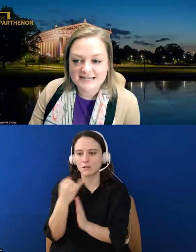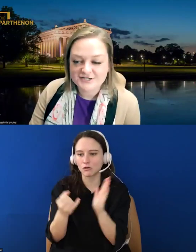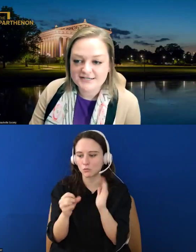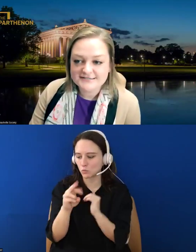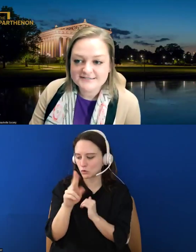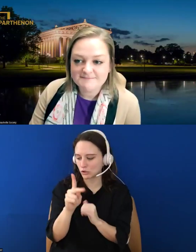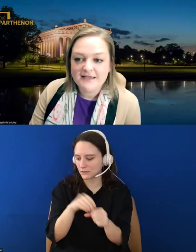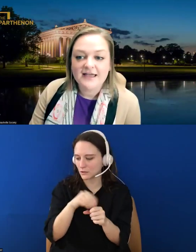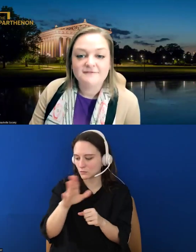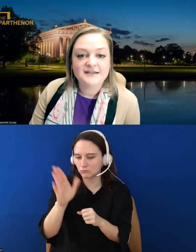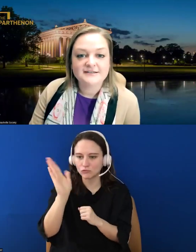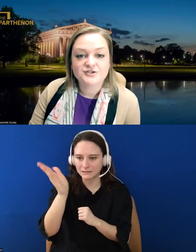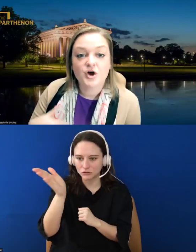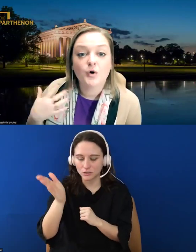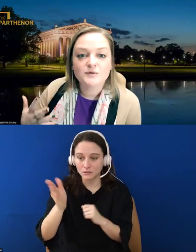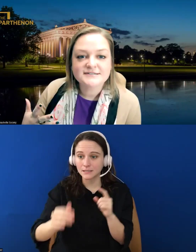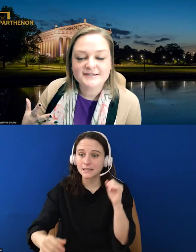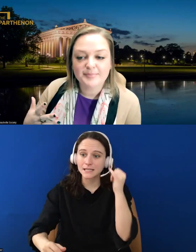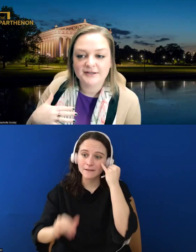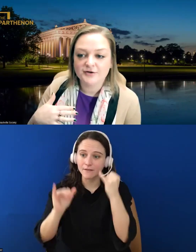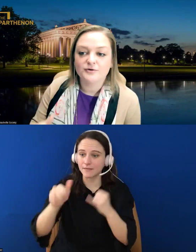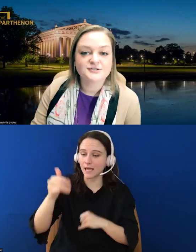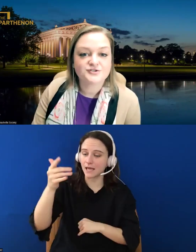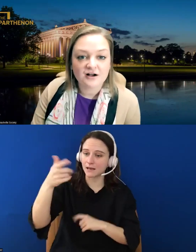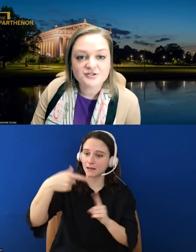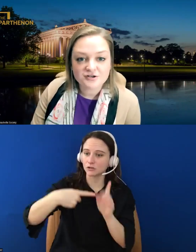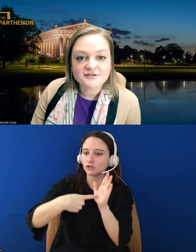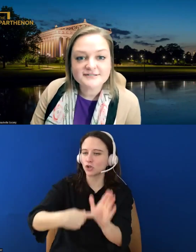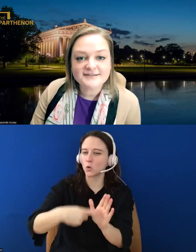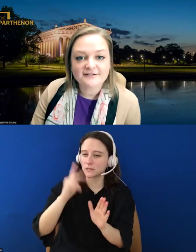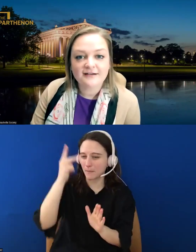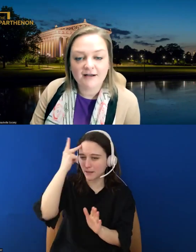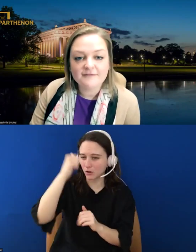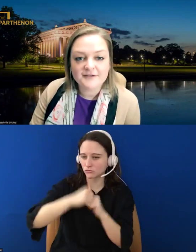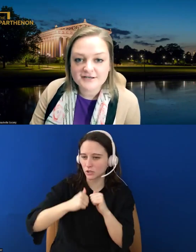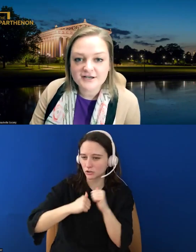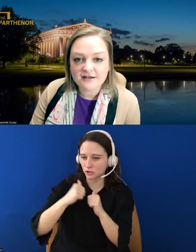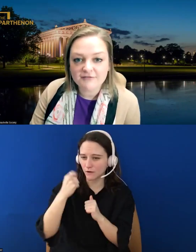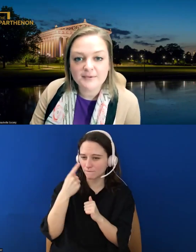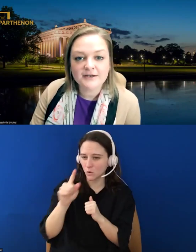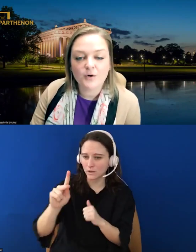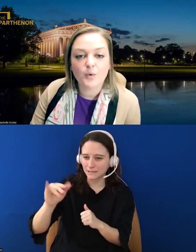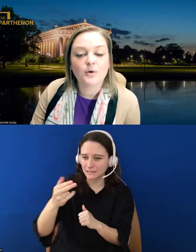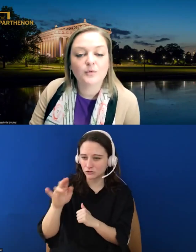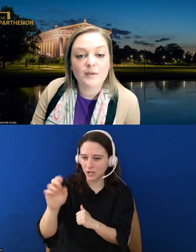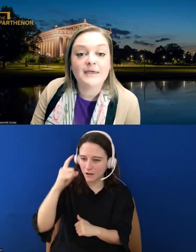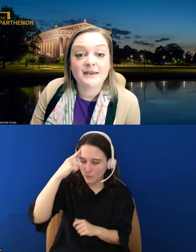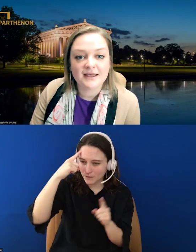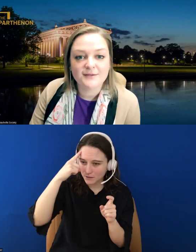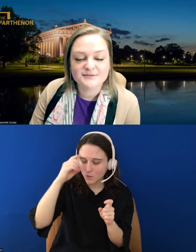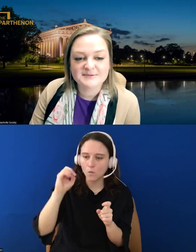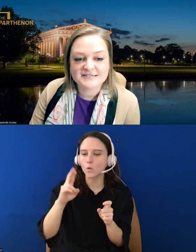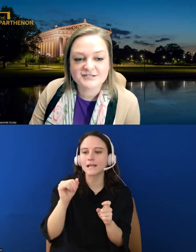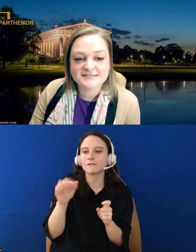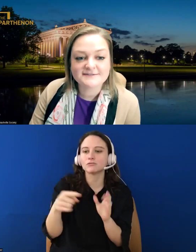presentations, if it shows the political structures of K'iche government or women